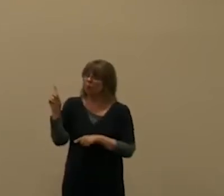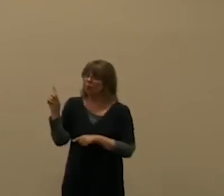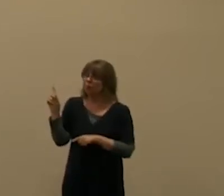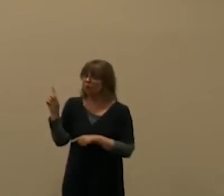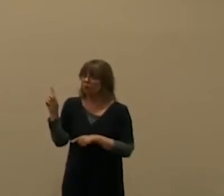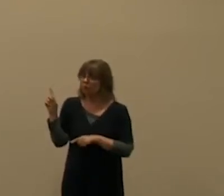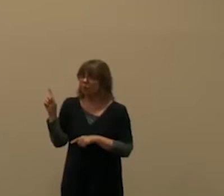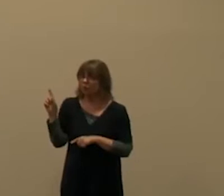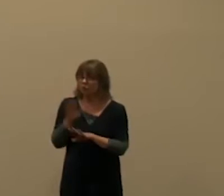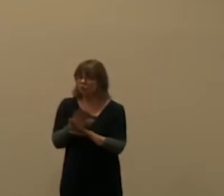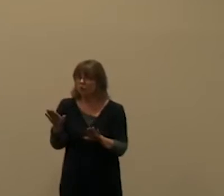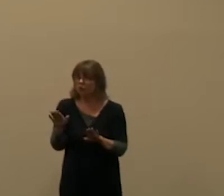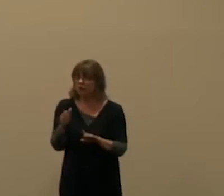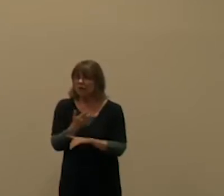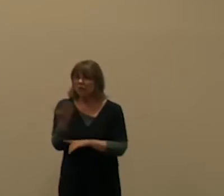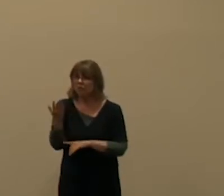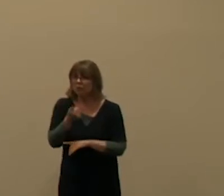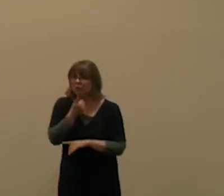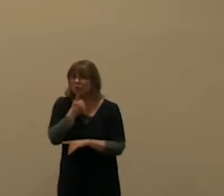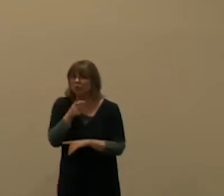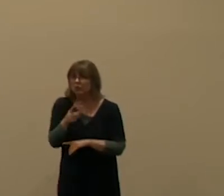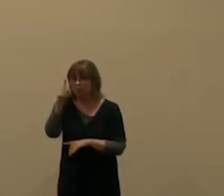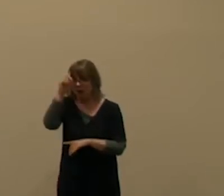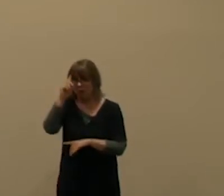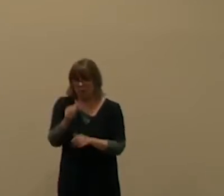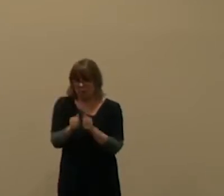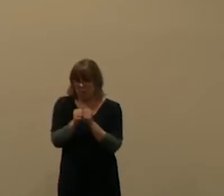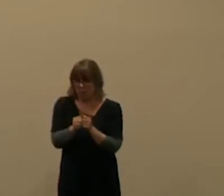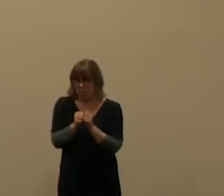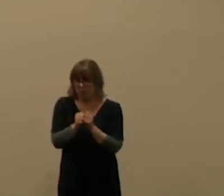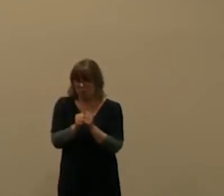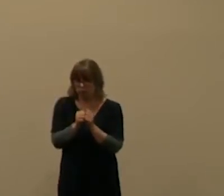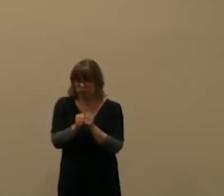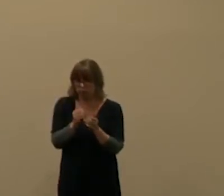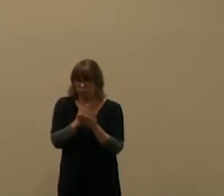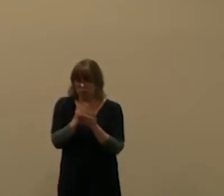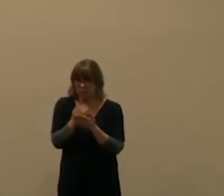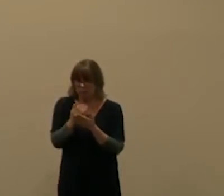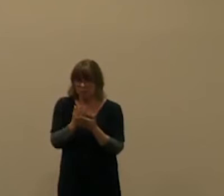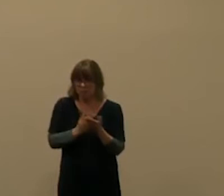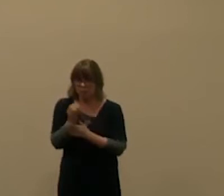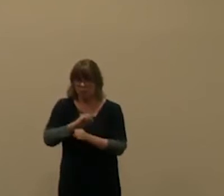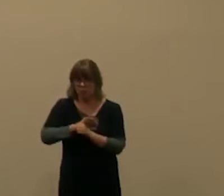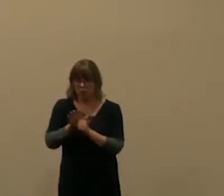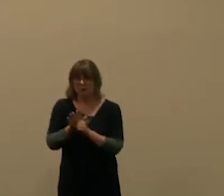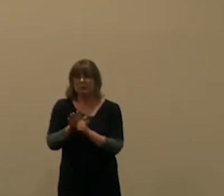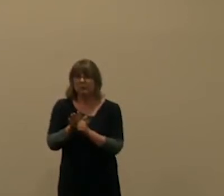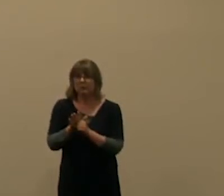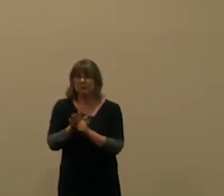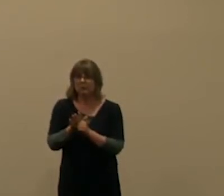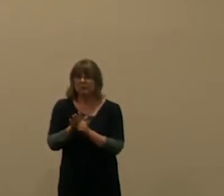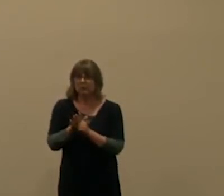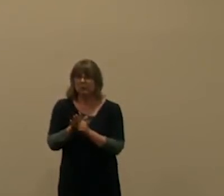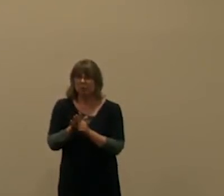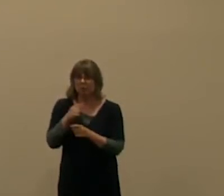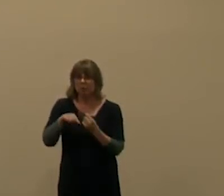something that not everybody uses, but I think is super valuable, definitely in the Corona pandemic time or when people are